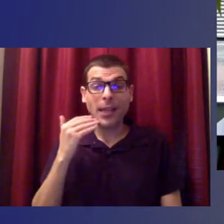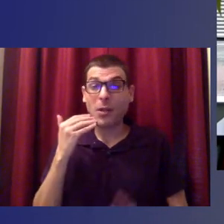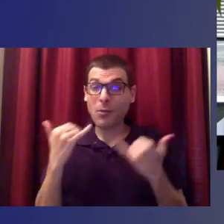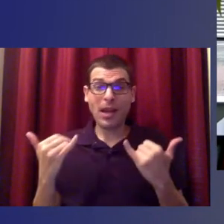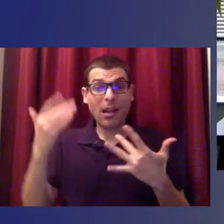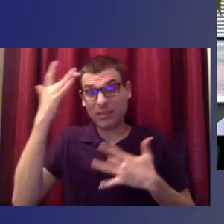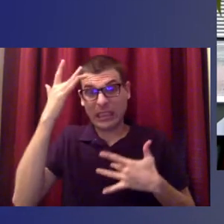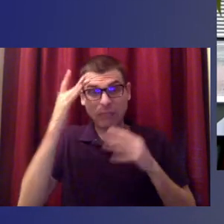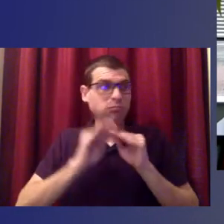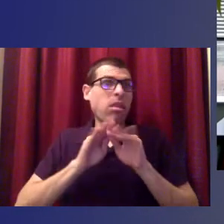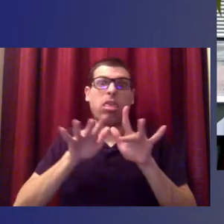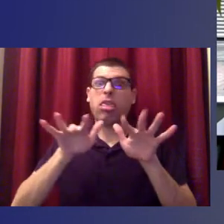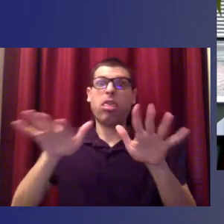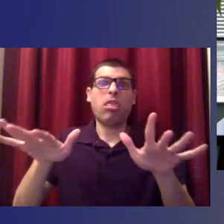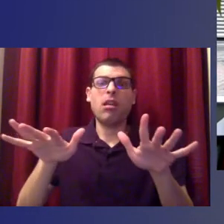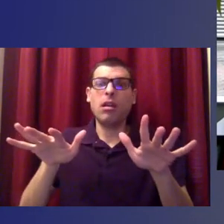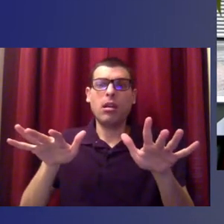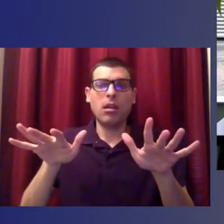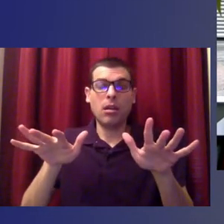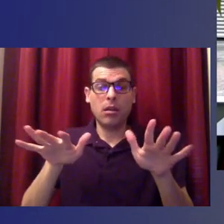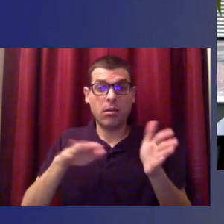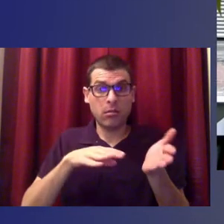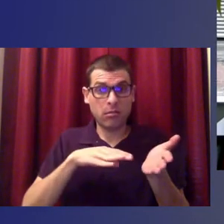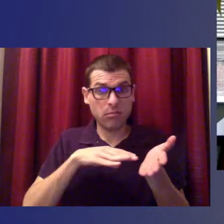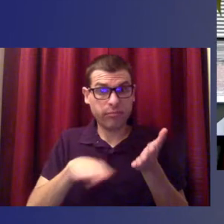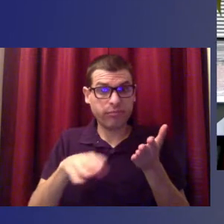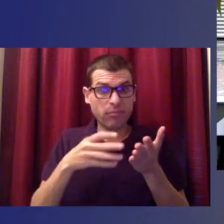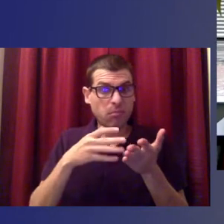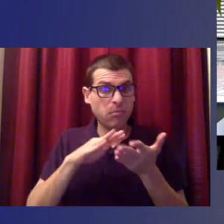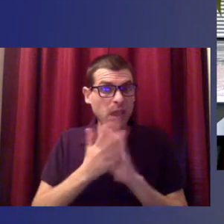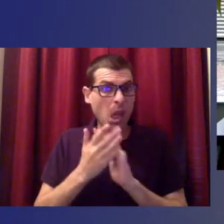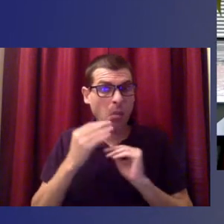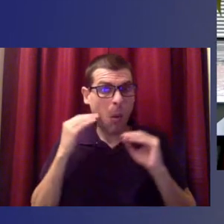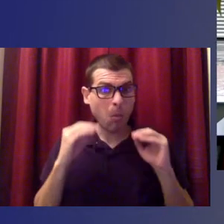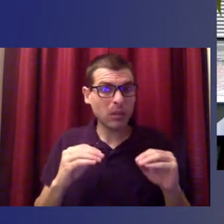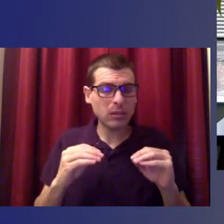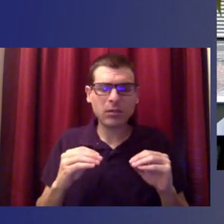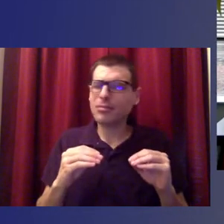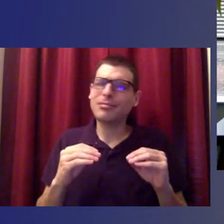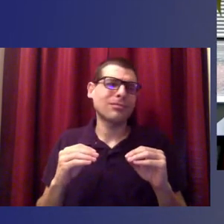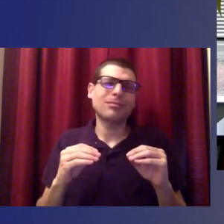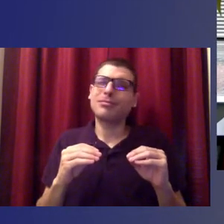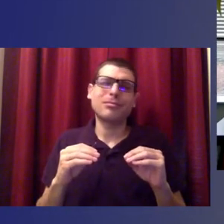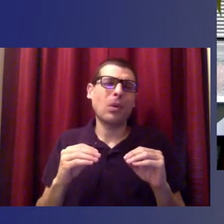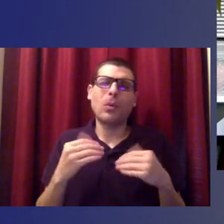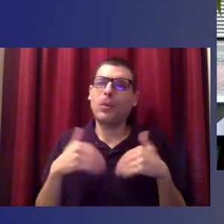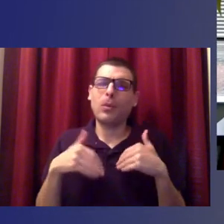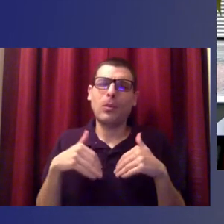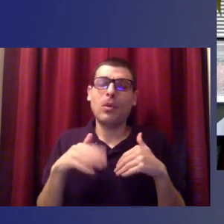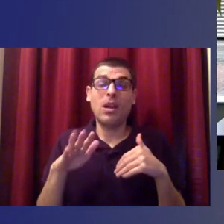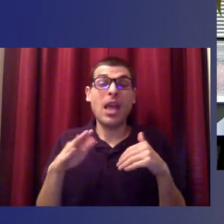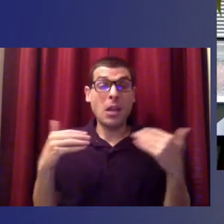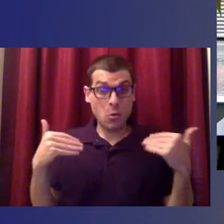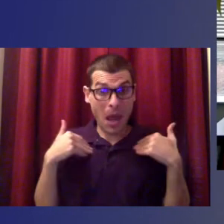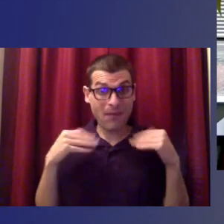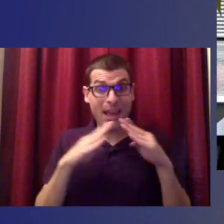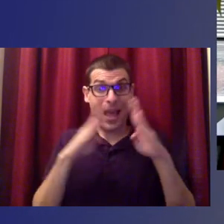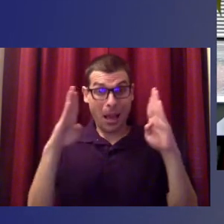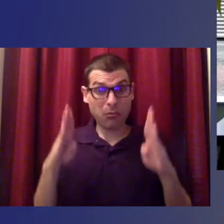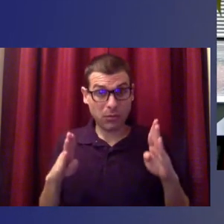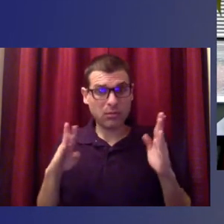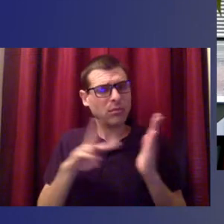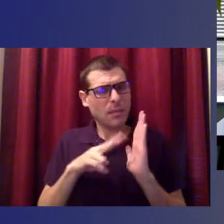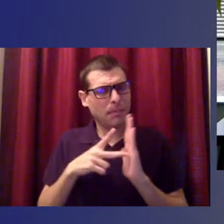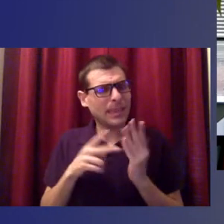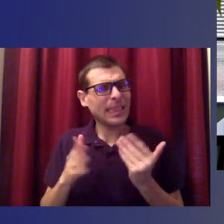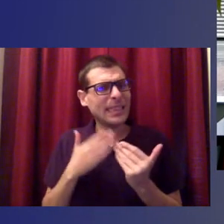is people losing their homes. And we know, we've been saying this for years, that housing is health. So people need to,